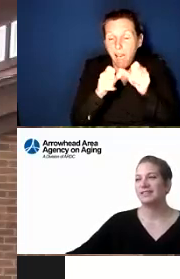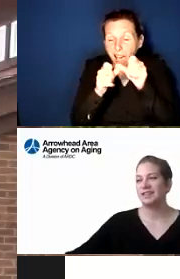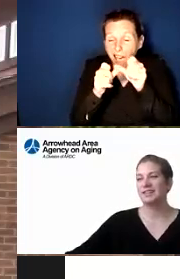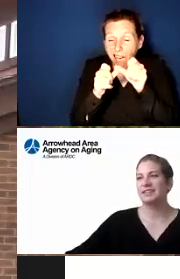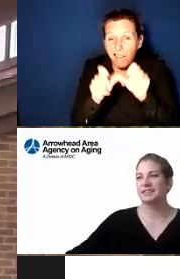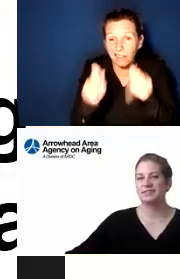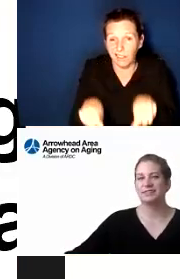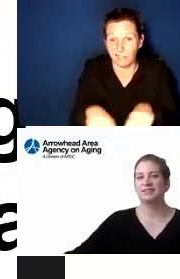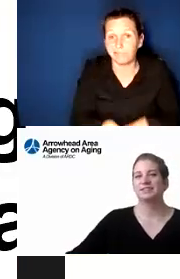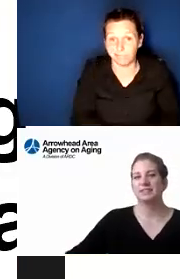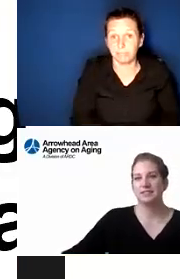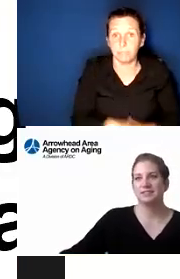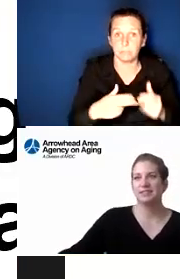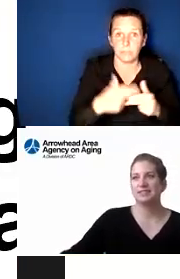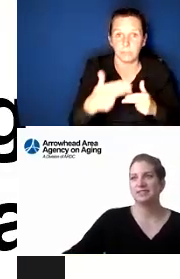Next slide.